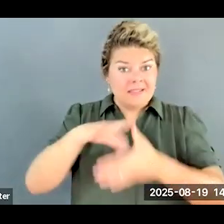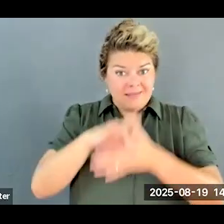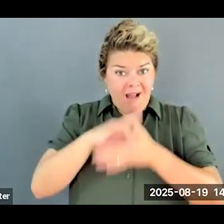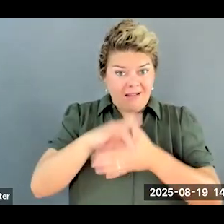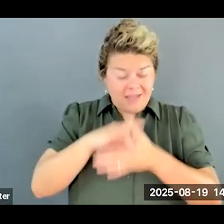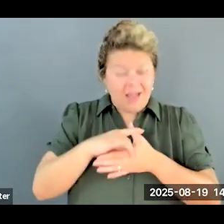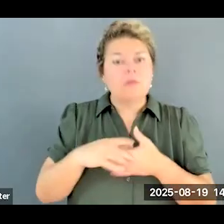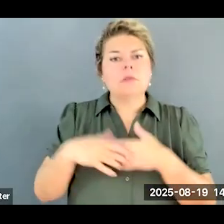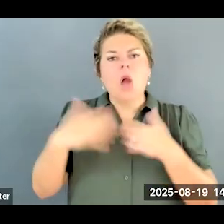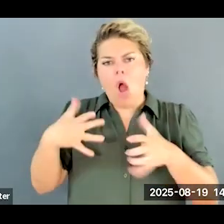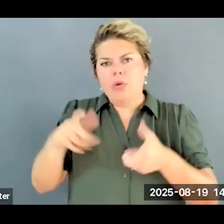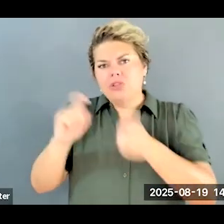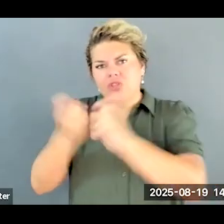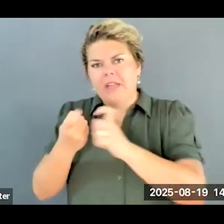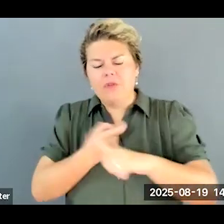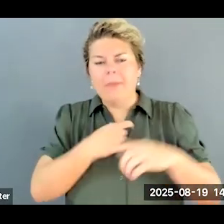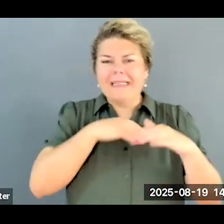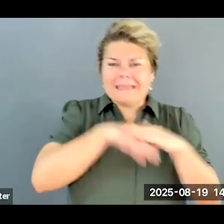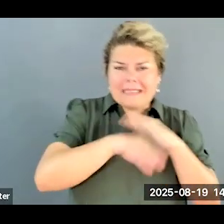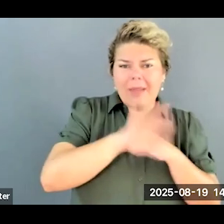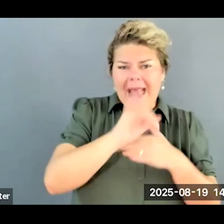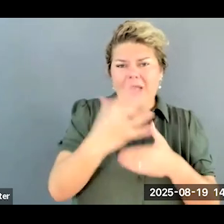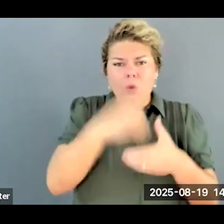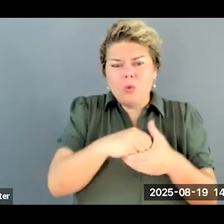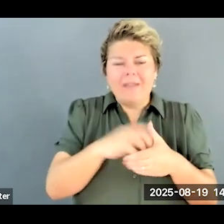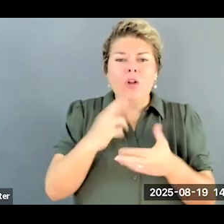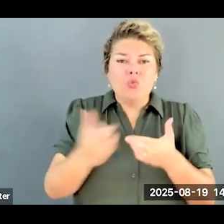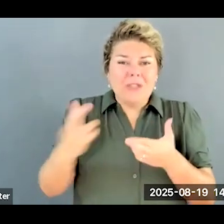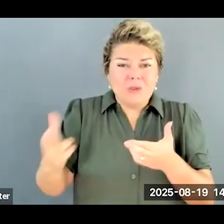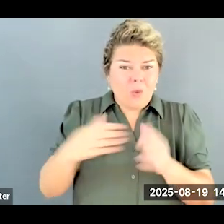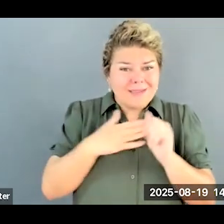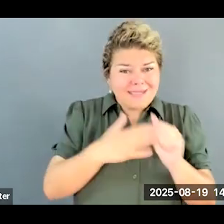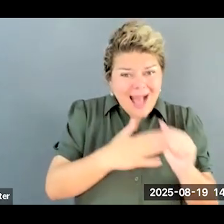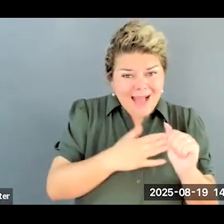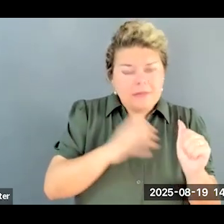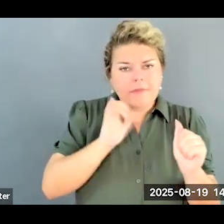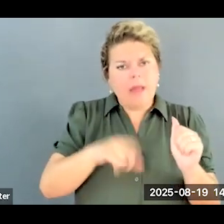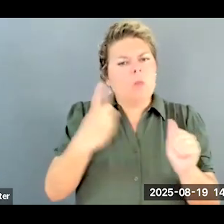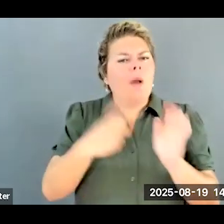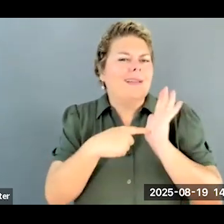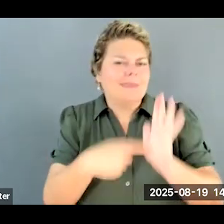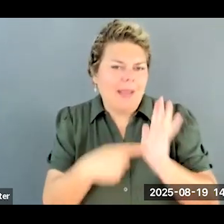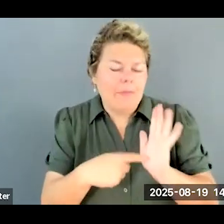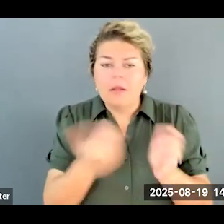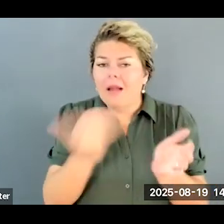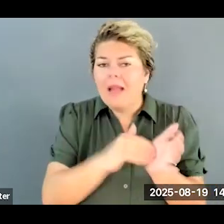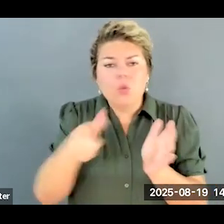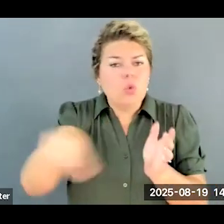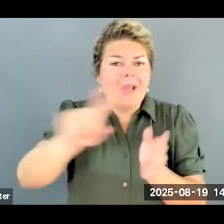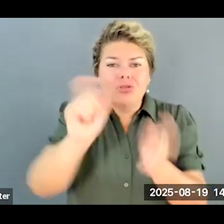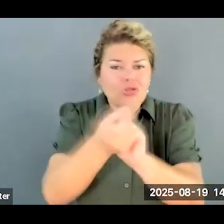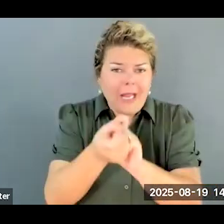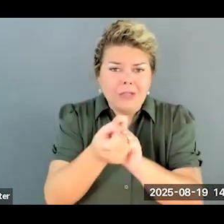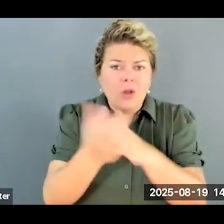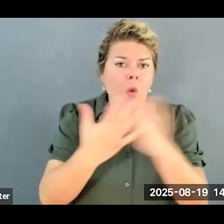been modified from the Accessible and Inclusive Resource Guide. This is just simply an example. It can again be modified